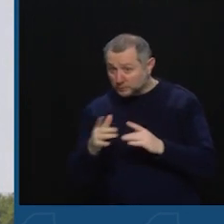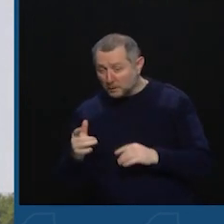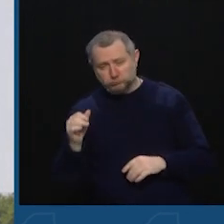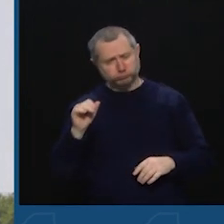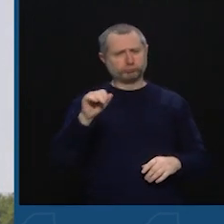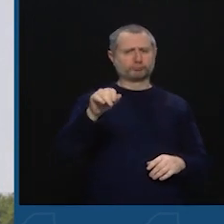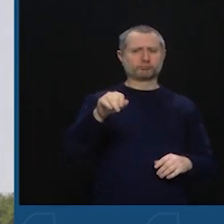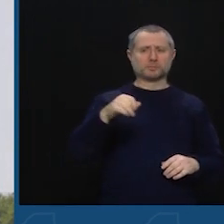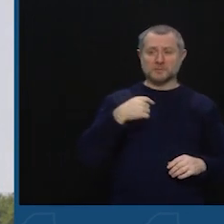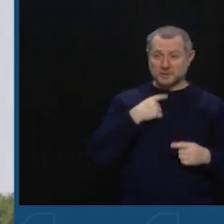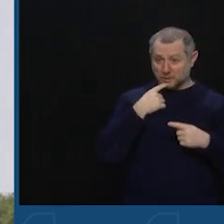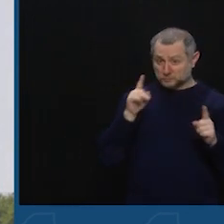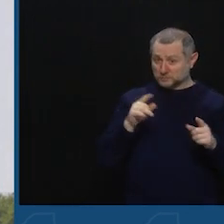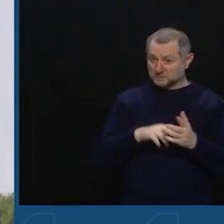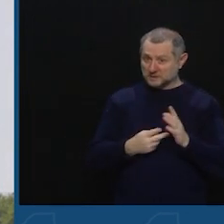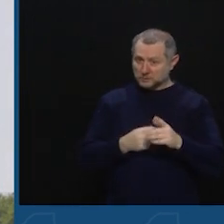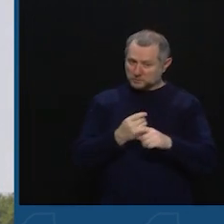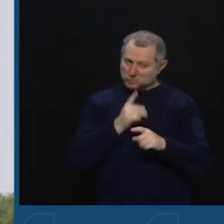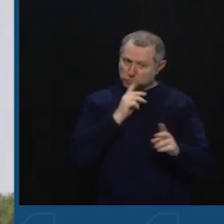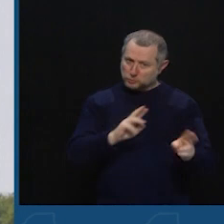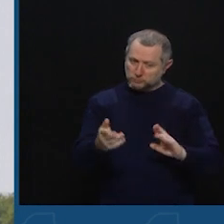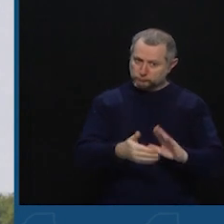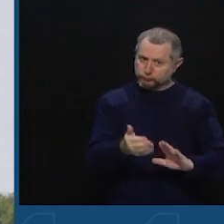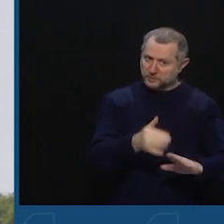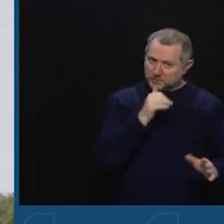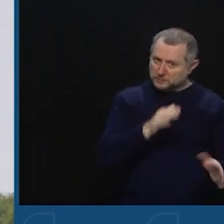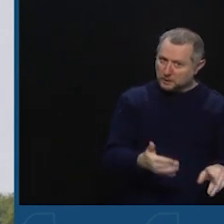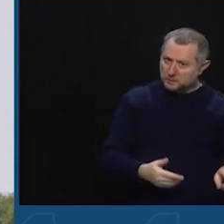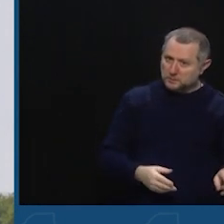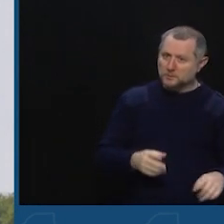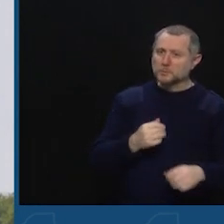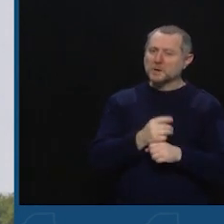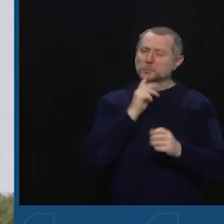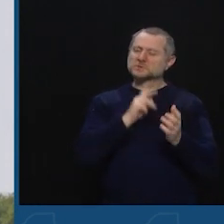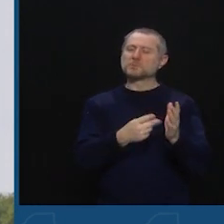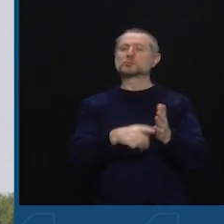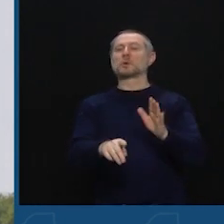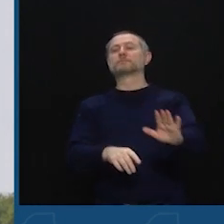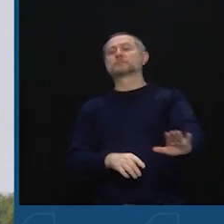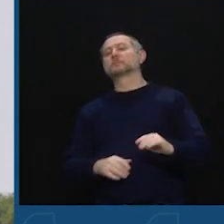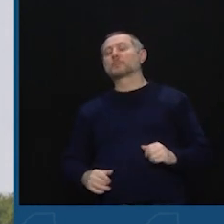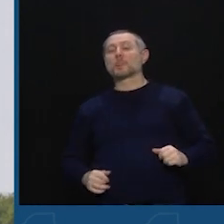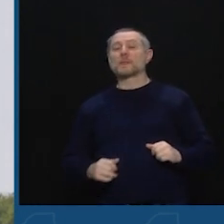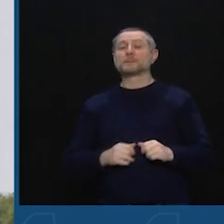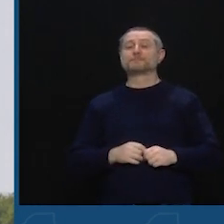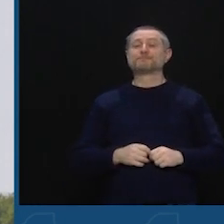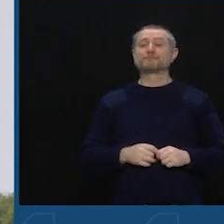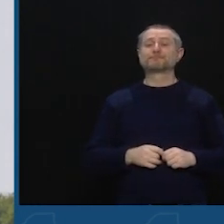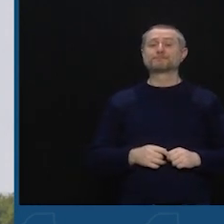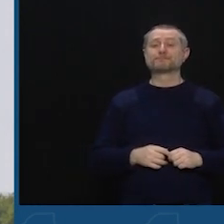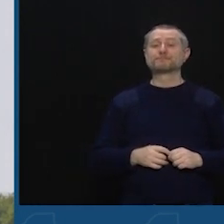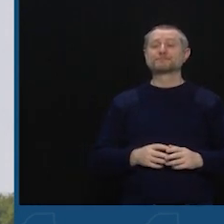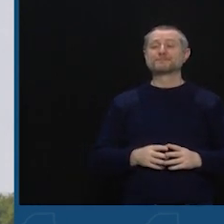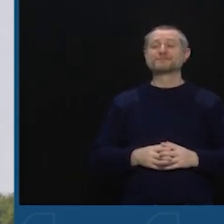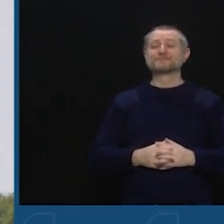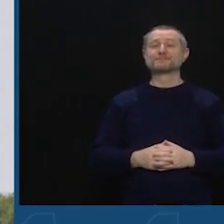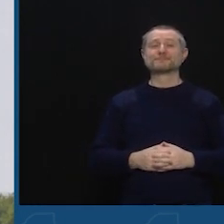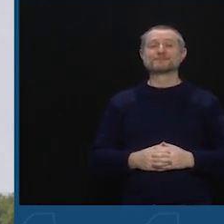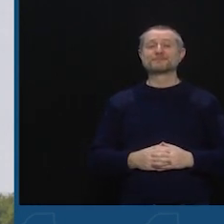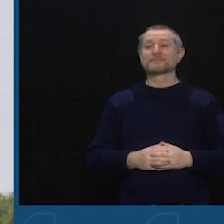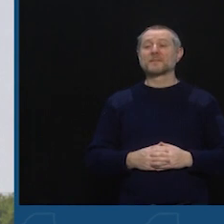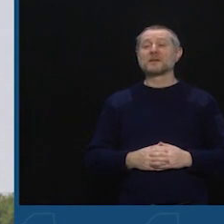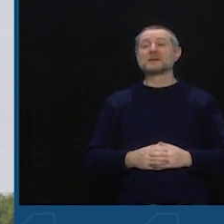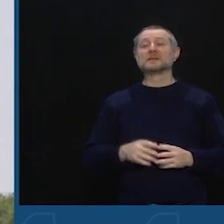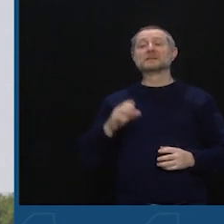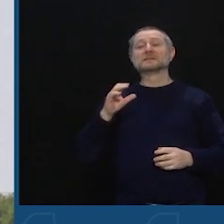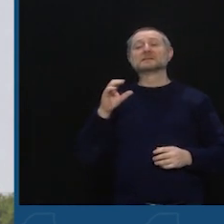it's got to happen, right? Okay, I just double check it. Okay. We got it all set. Okay, right. It is. ESD is officially launching